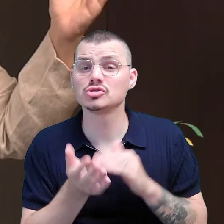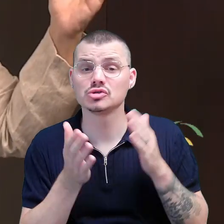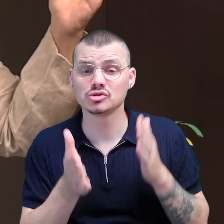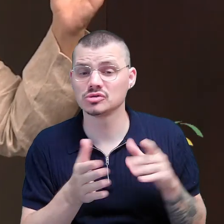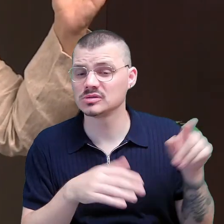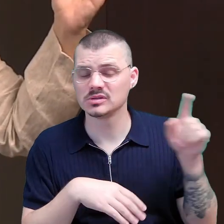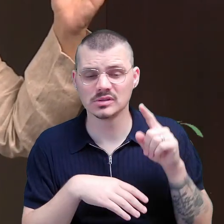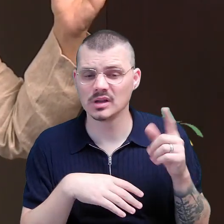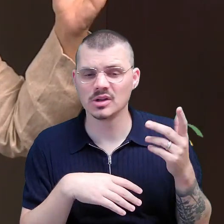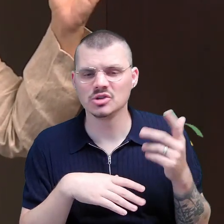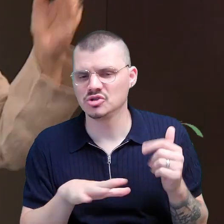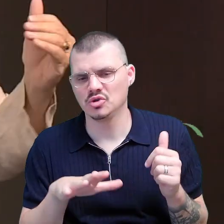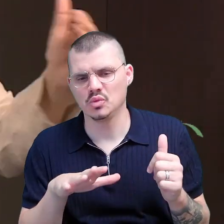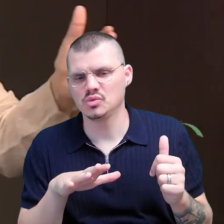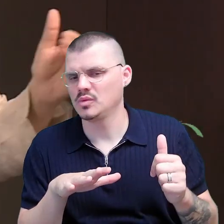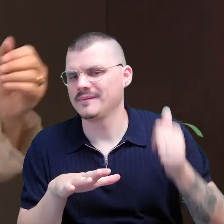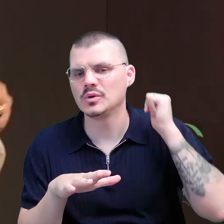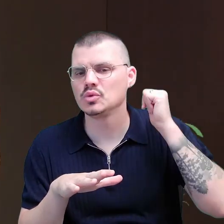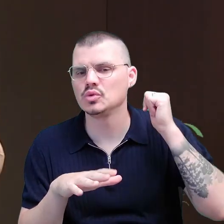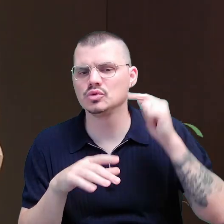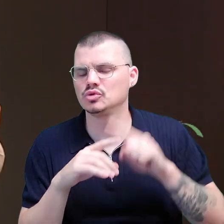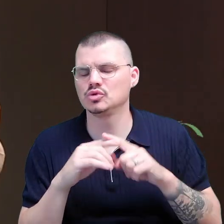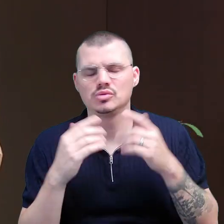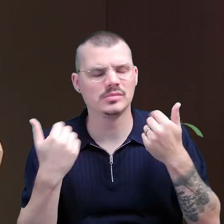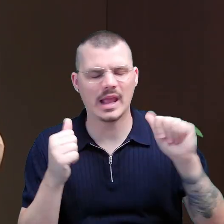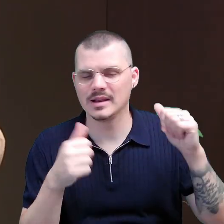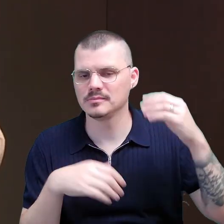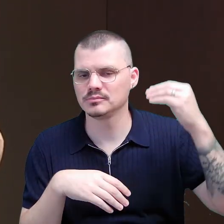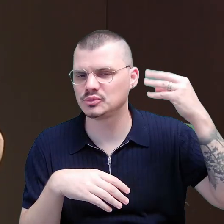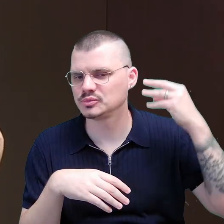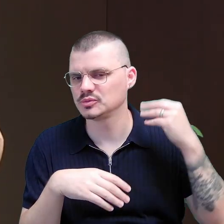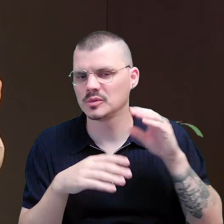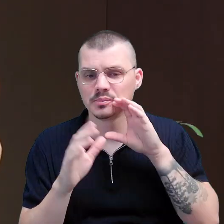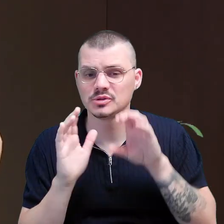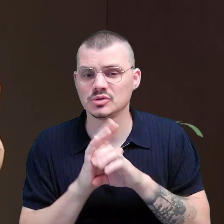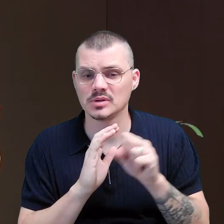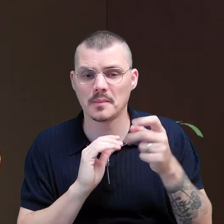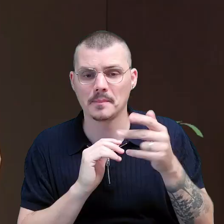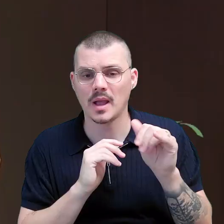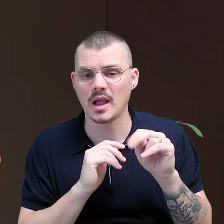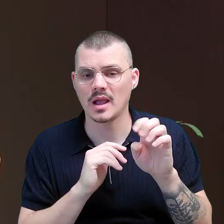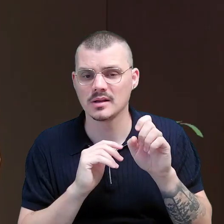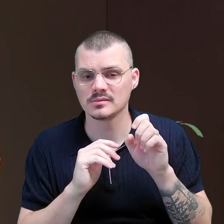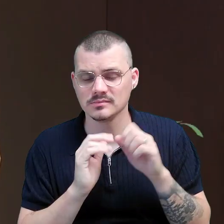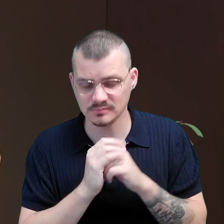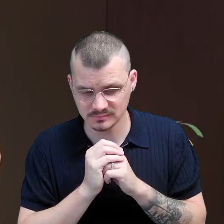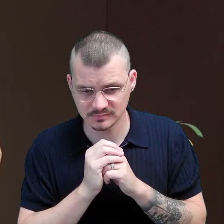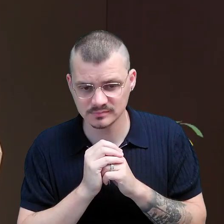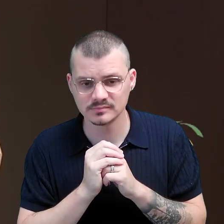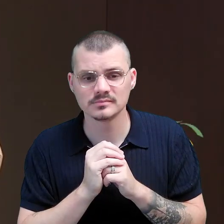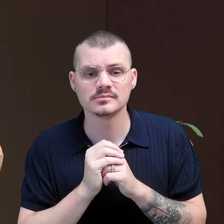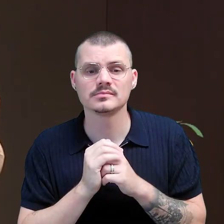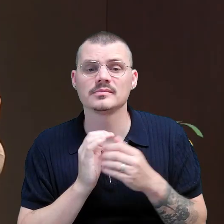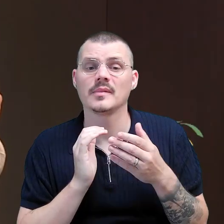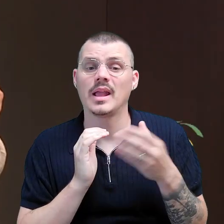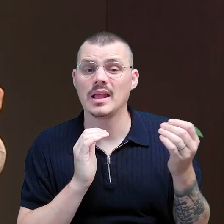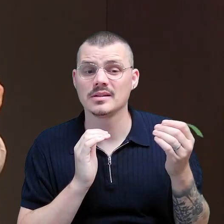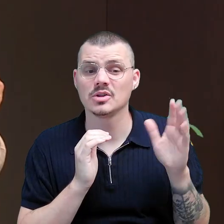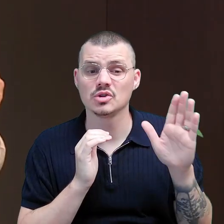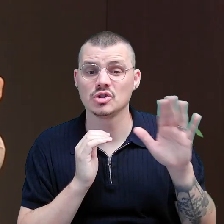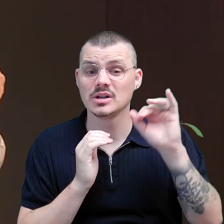her treating physicians absolutely refused to image her spine,